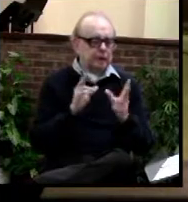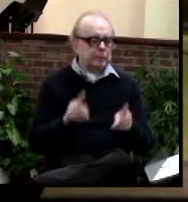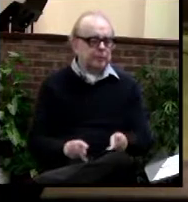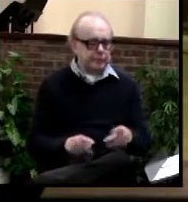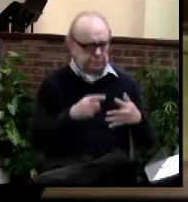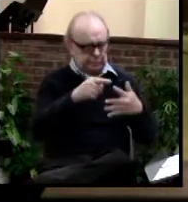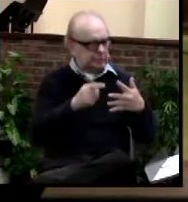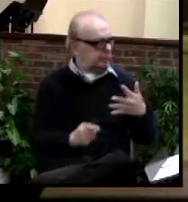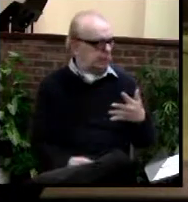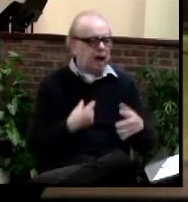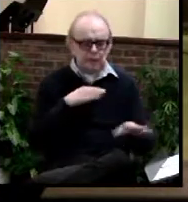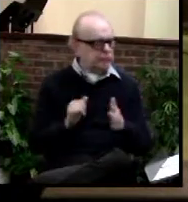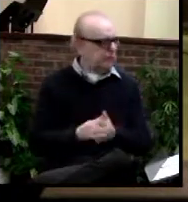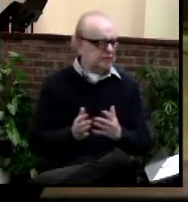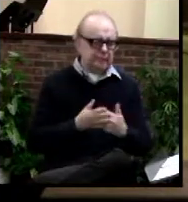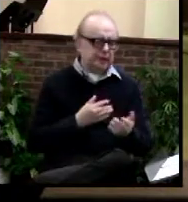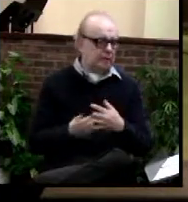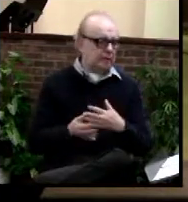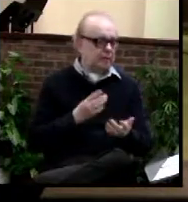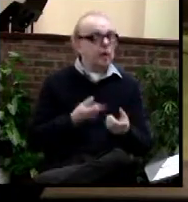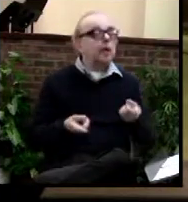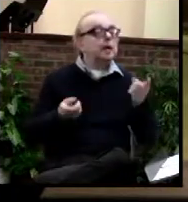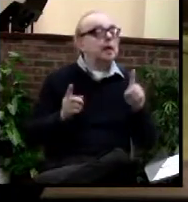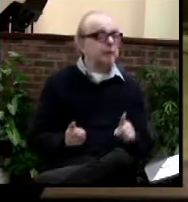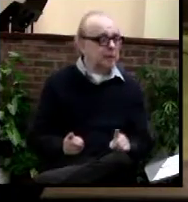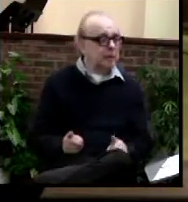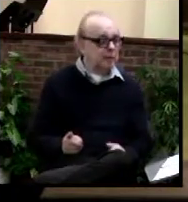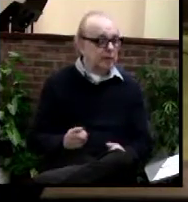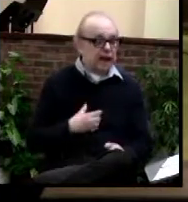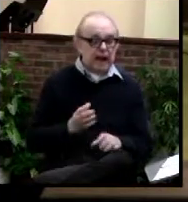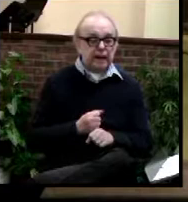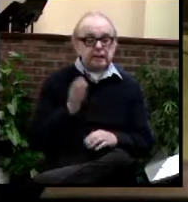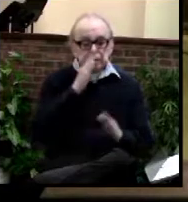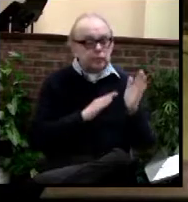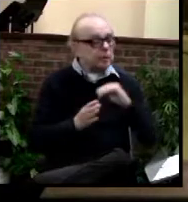person. And I would do it. And what would happen? I'd get in trouble.